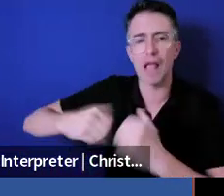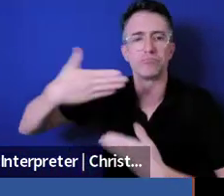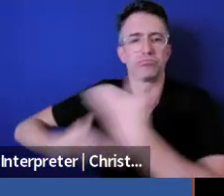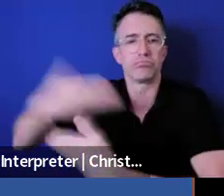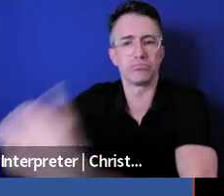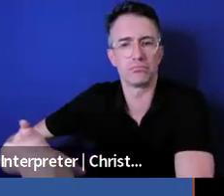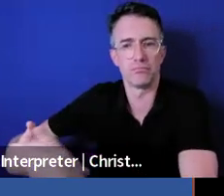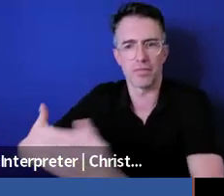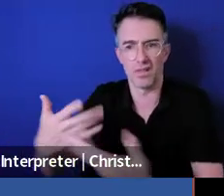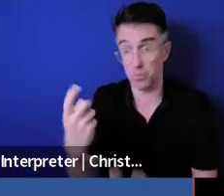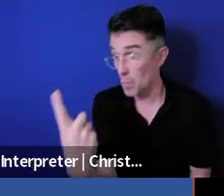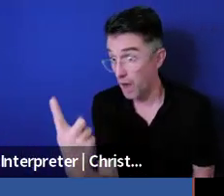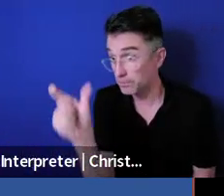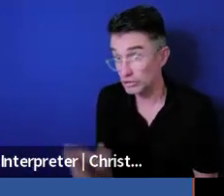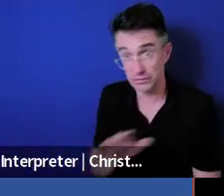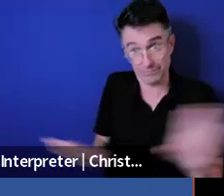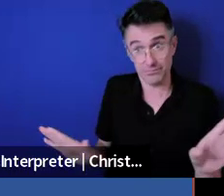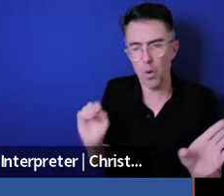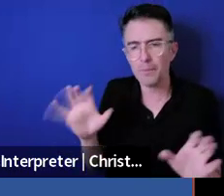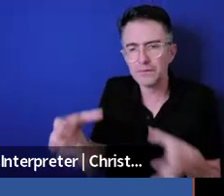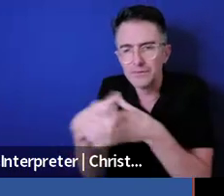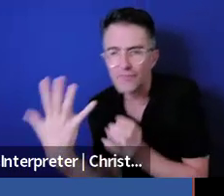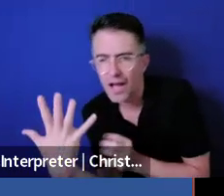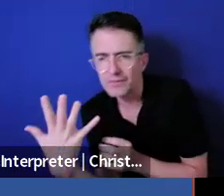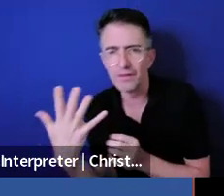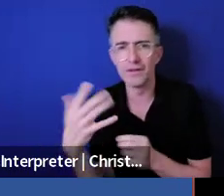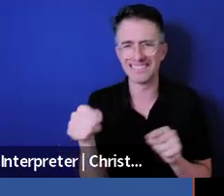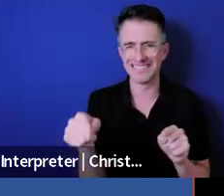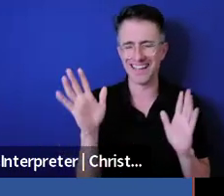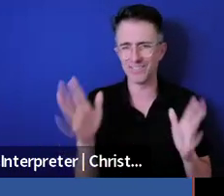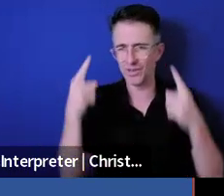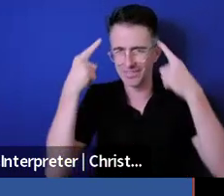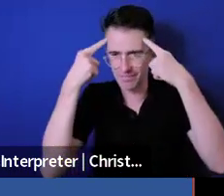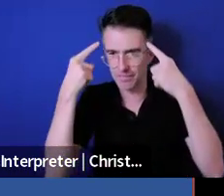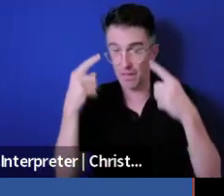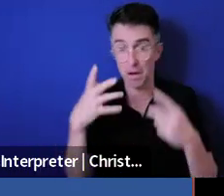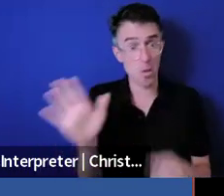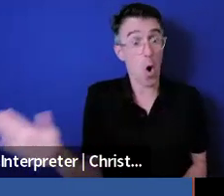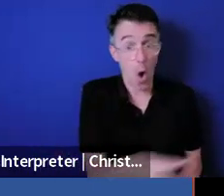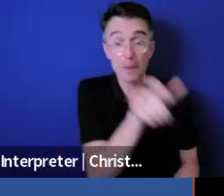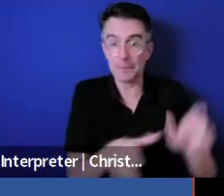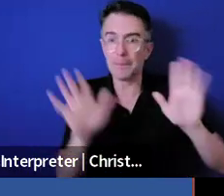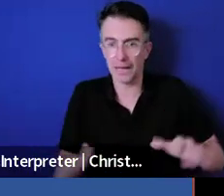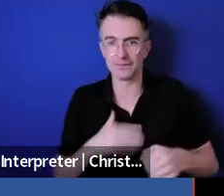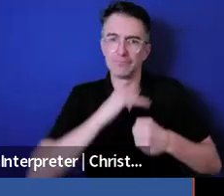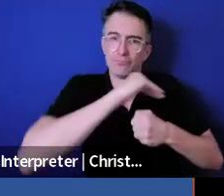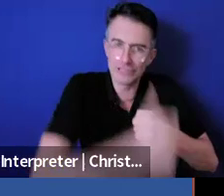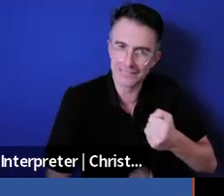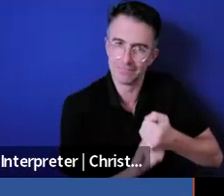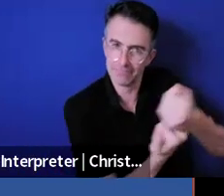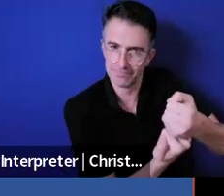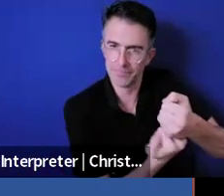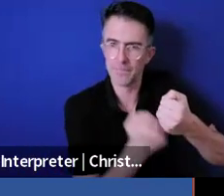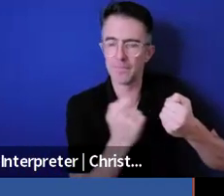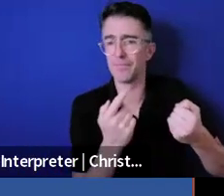with disability, like anybody else in the population, needs social protection. Old age pension, health